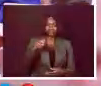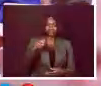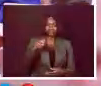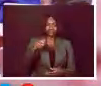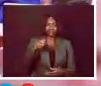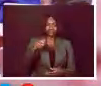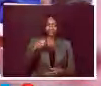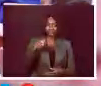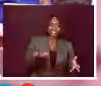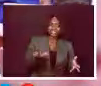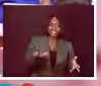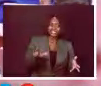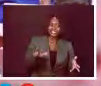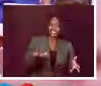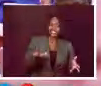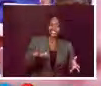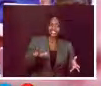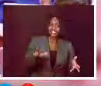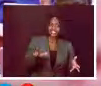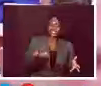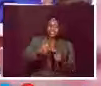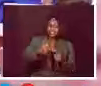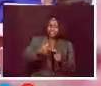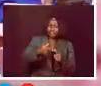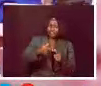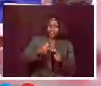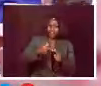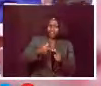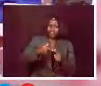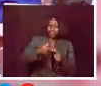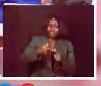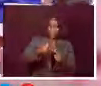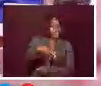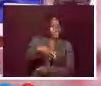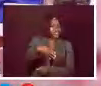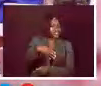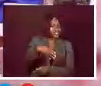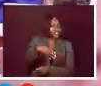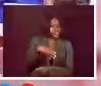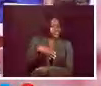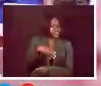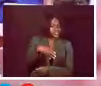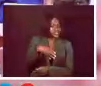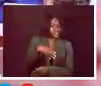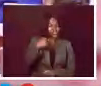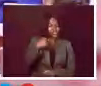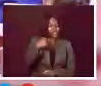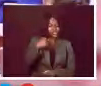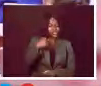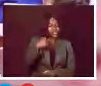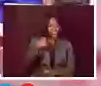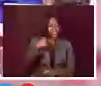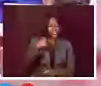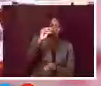is going to take you far away from the absolute percentage, because you need to work it from the absolute percentage before you go to the unit.